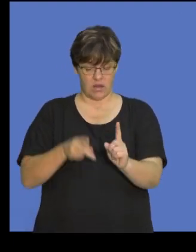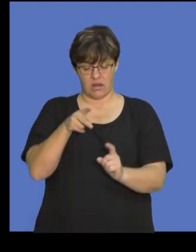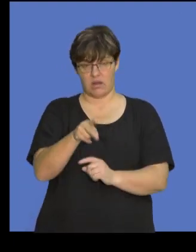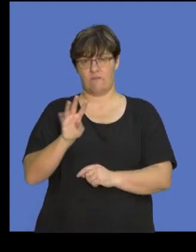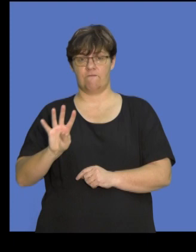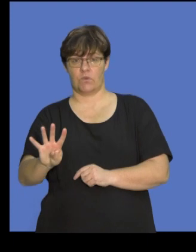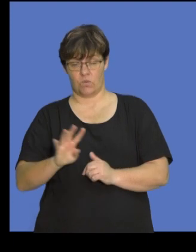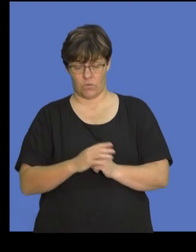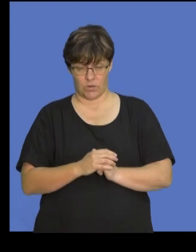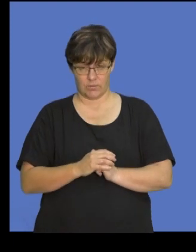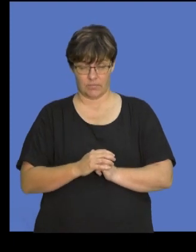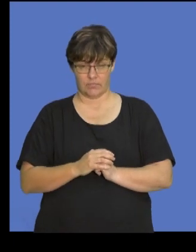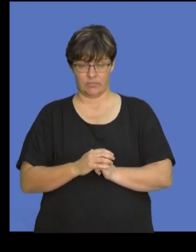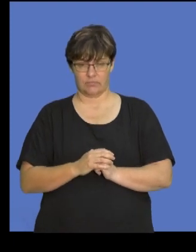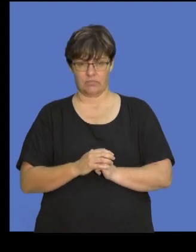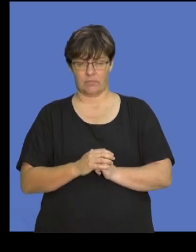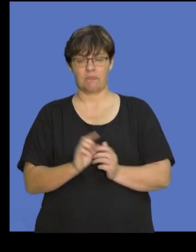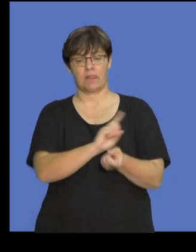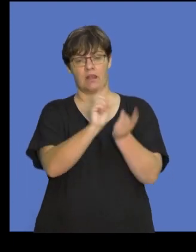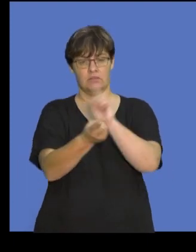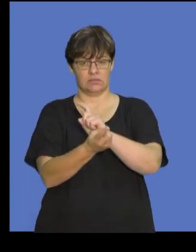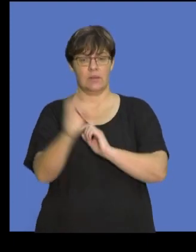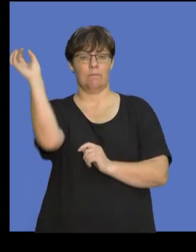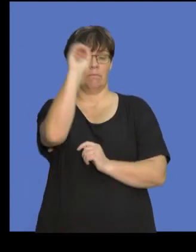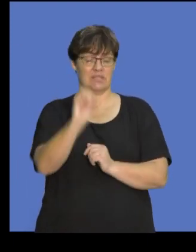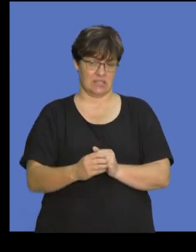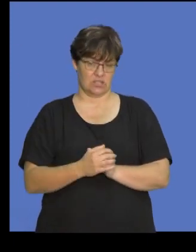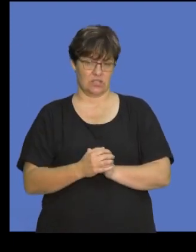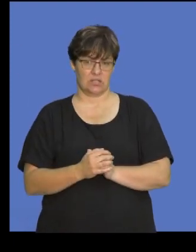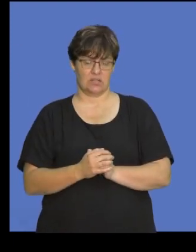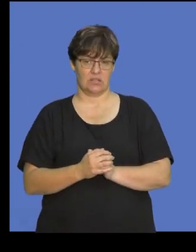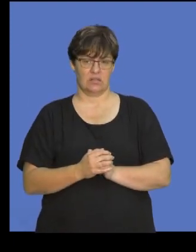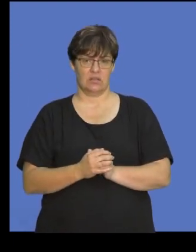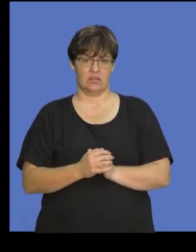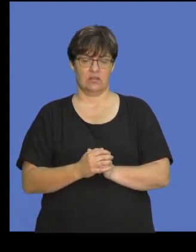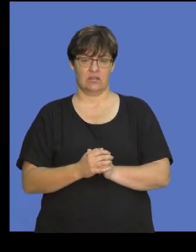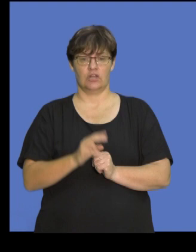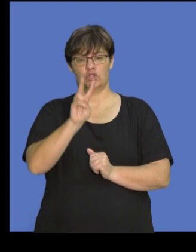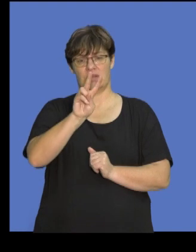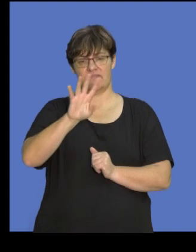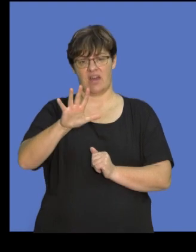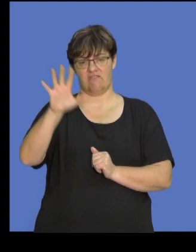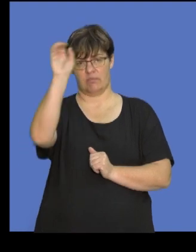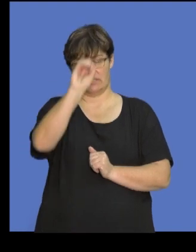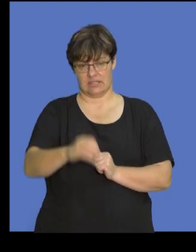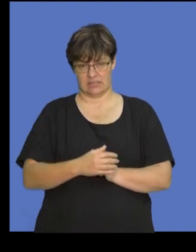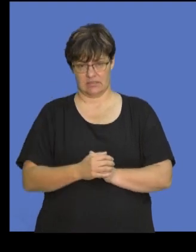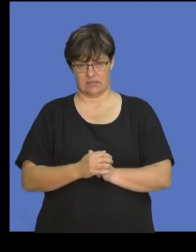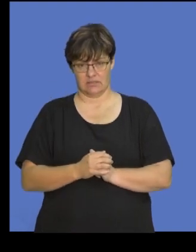events means it's 1 to 4 in a ratio. If we would convert that to a percentage, we would say that would